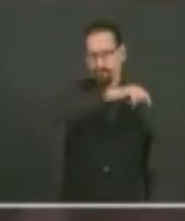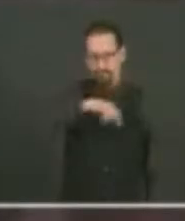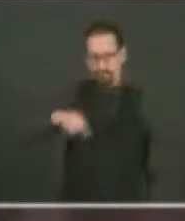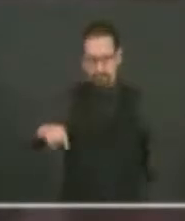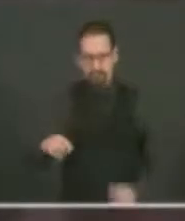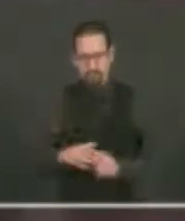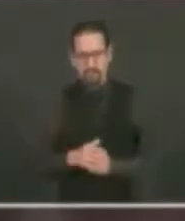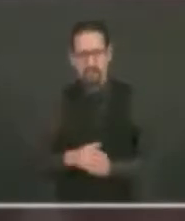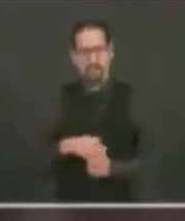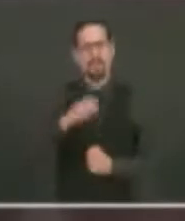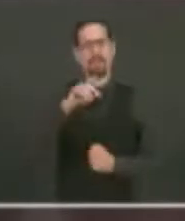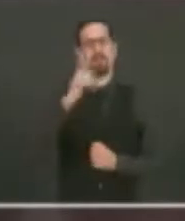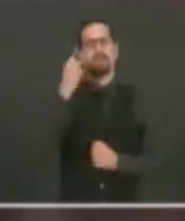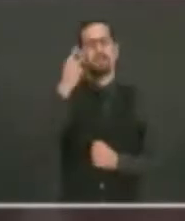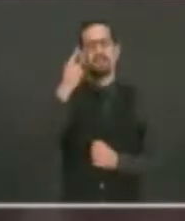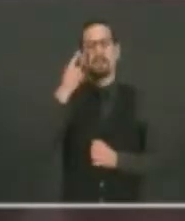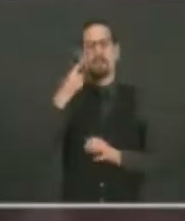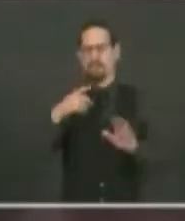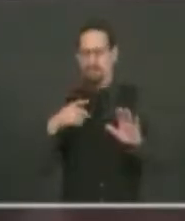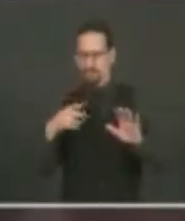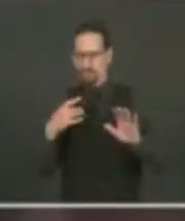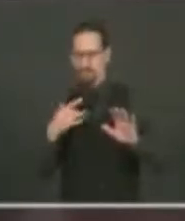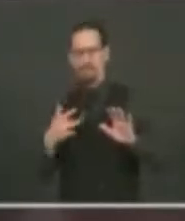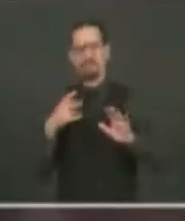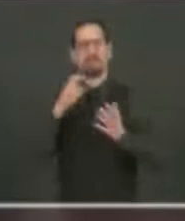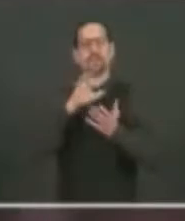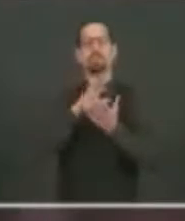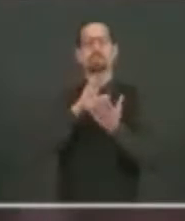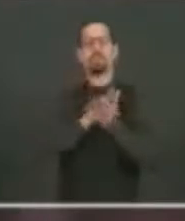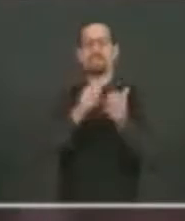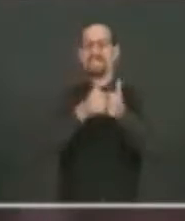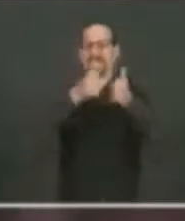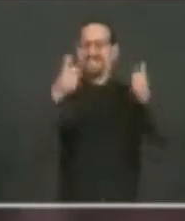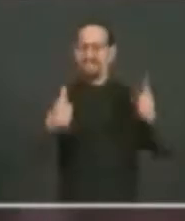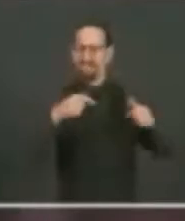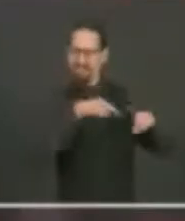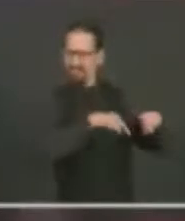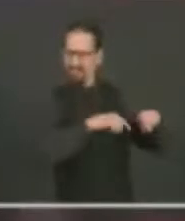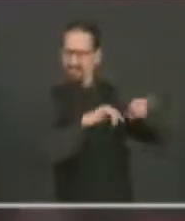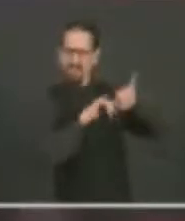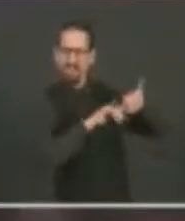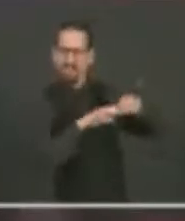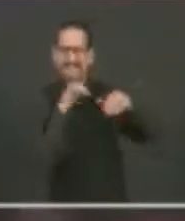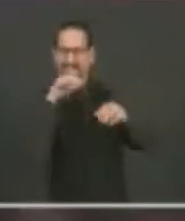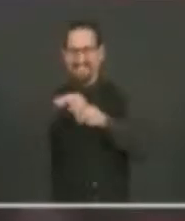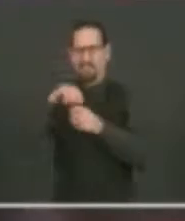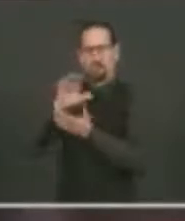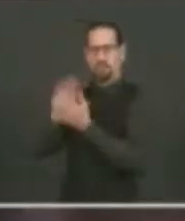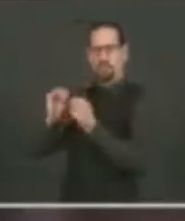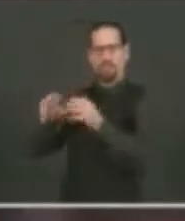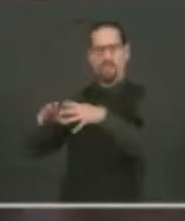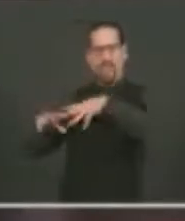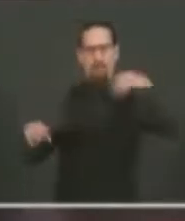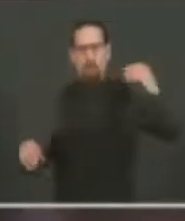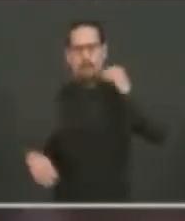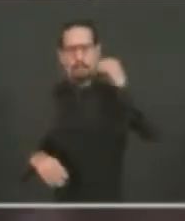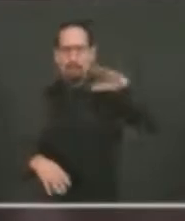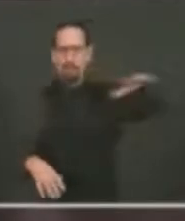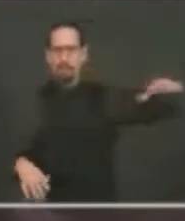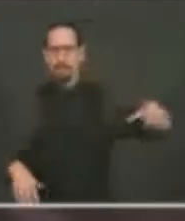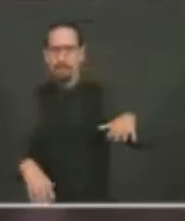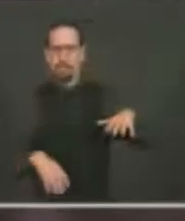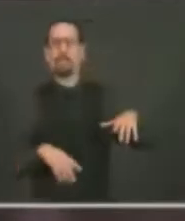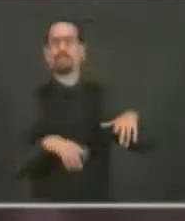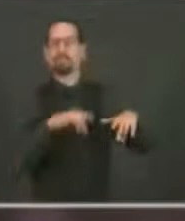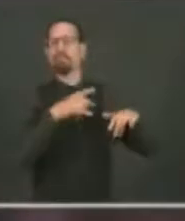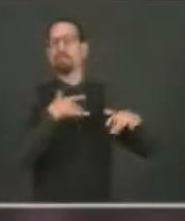been able to identify a likely common exposure outside of school. So let me give an example. There have been